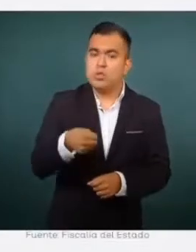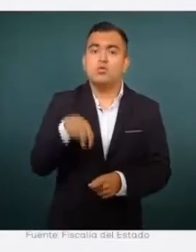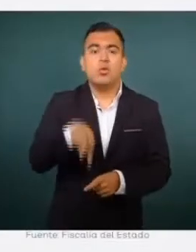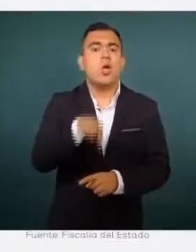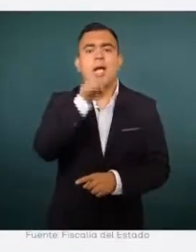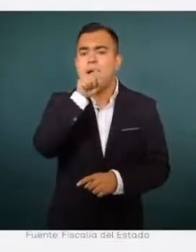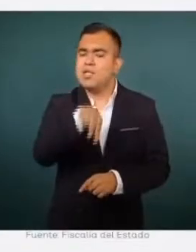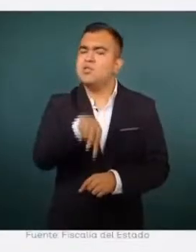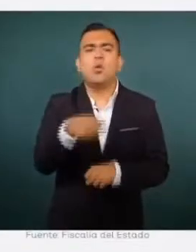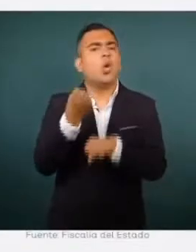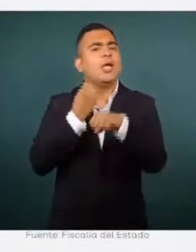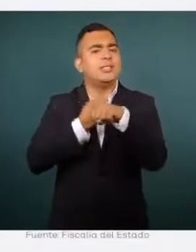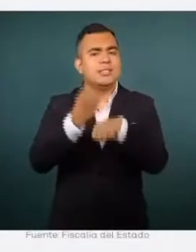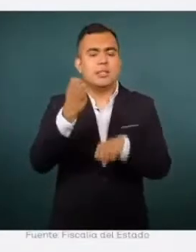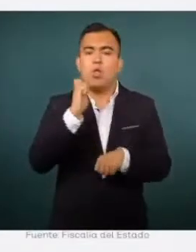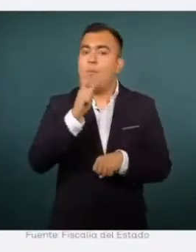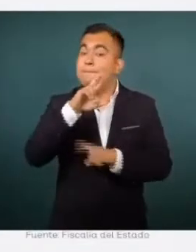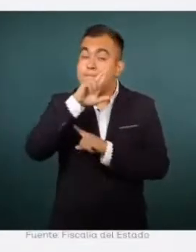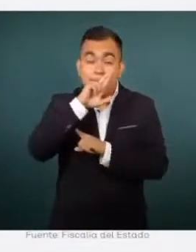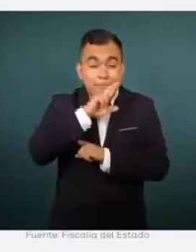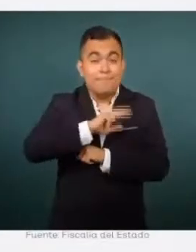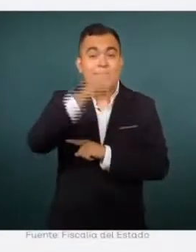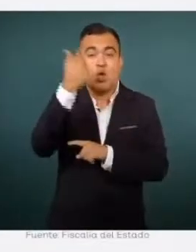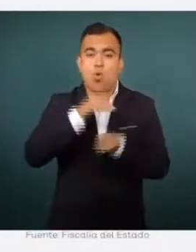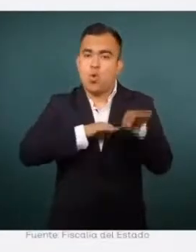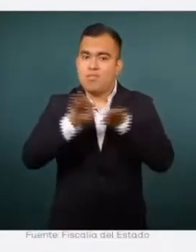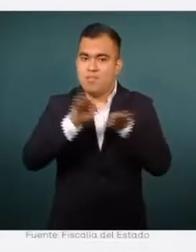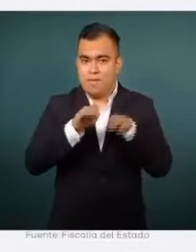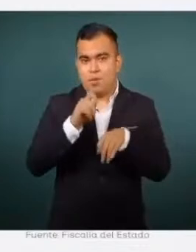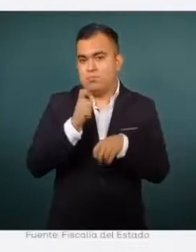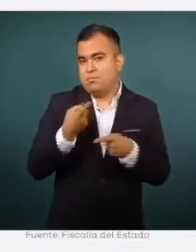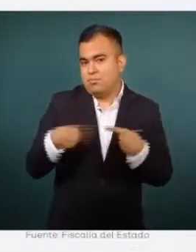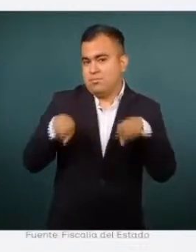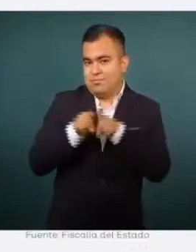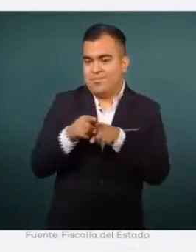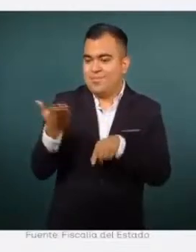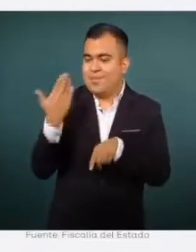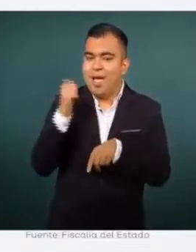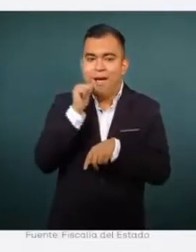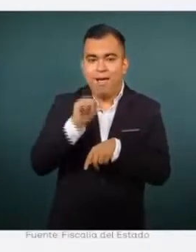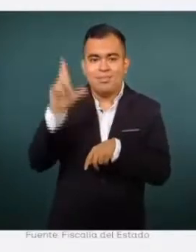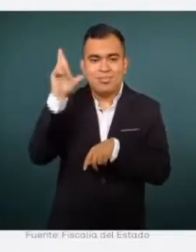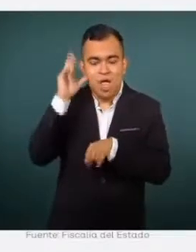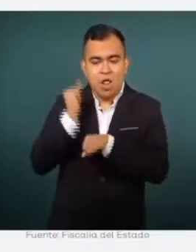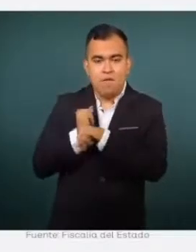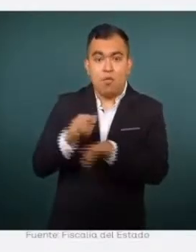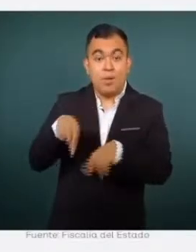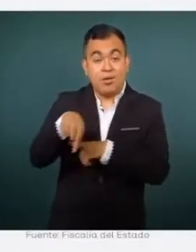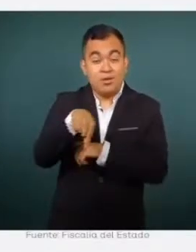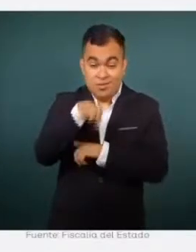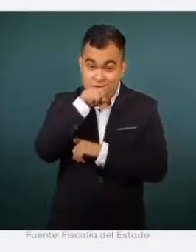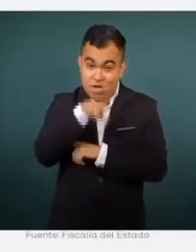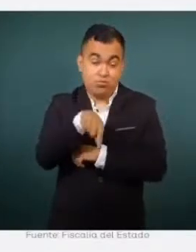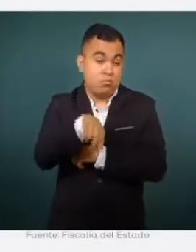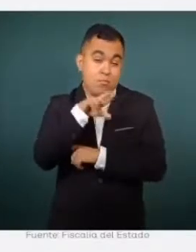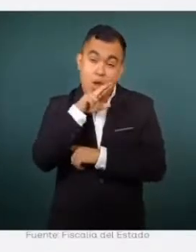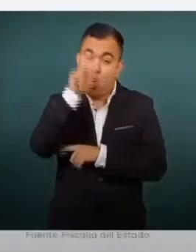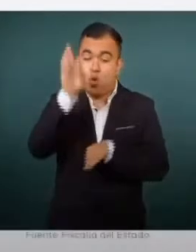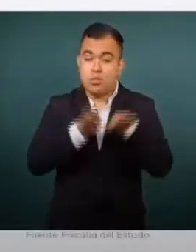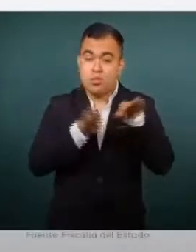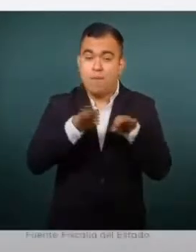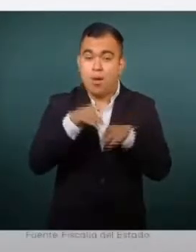estado que mejor trabajo, según el informe que se presentó, insisto, antier, mejor trabajo ha hecho en el tema de